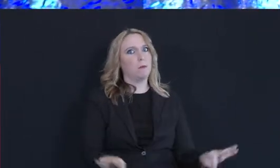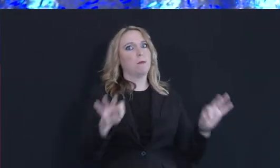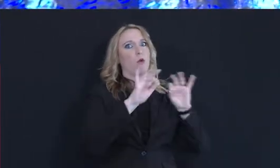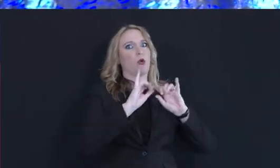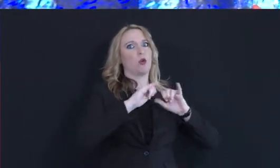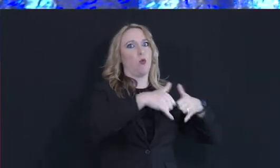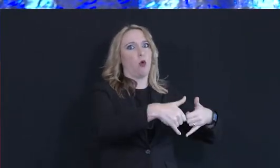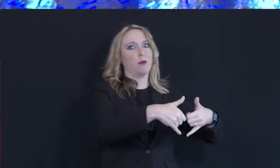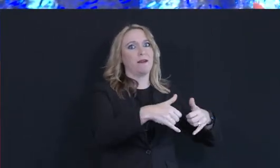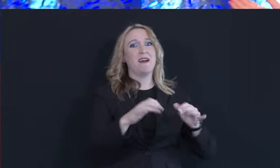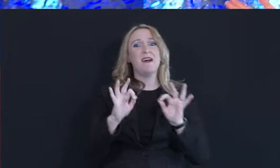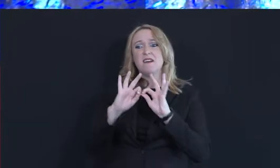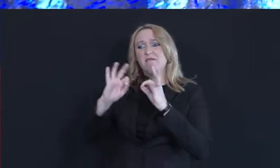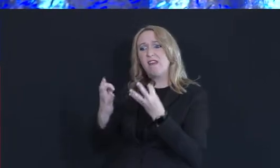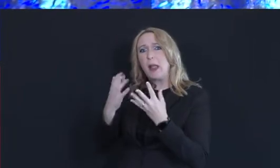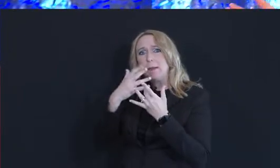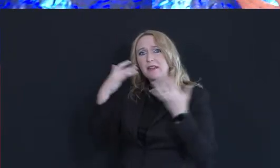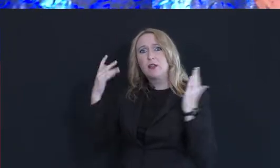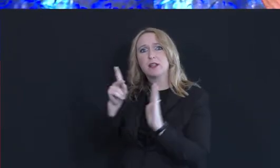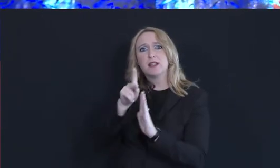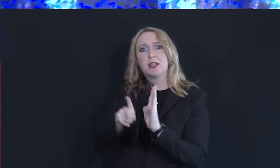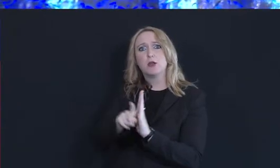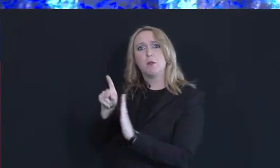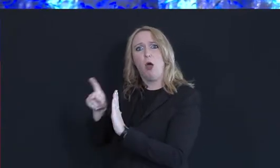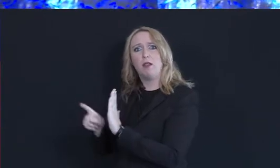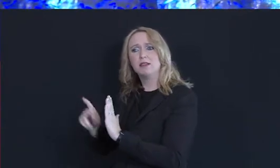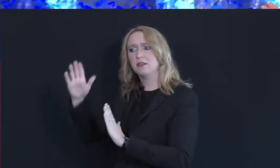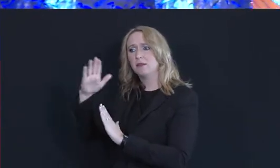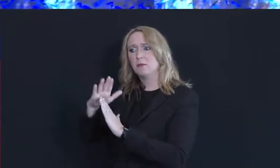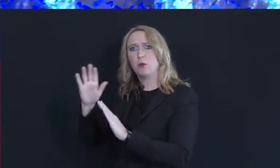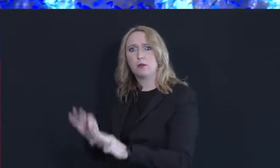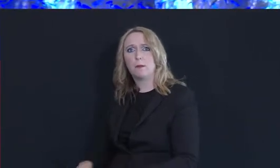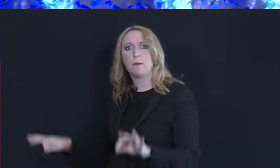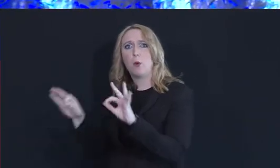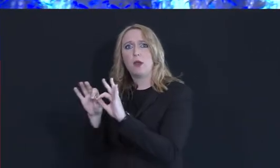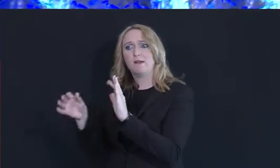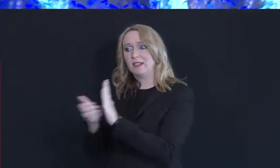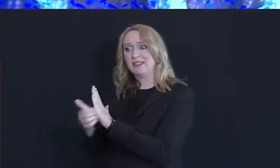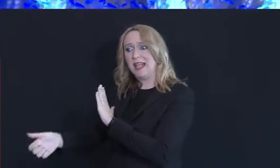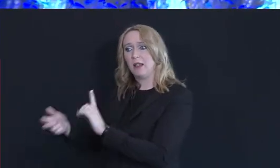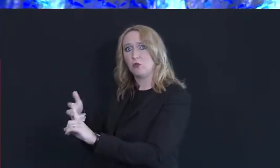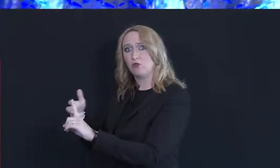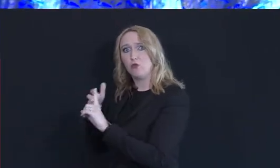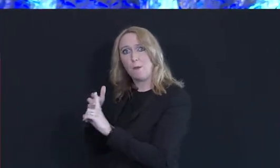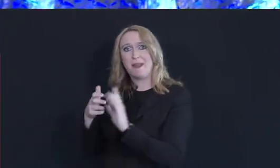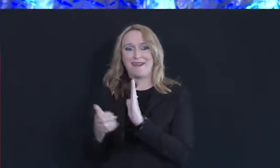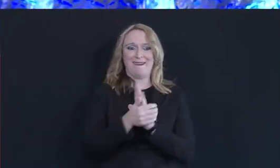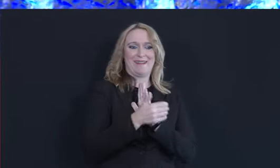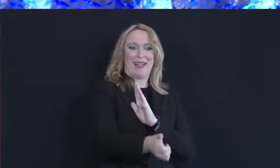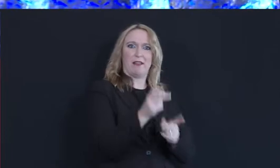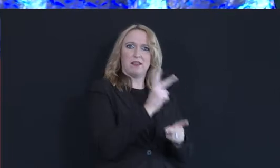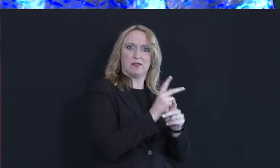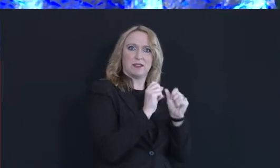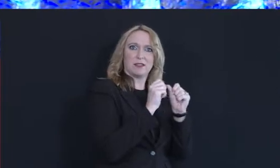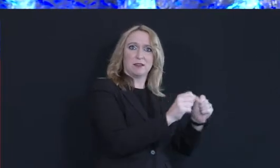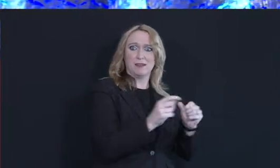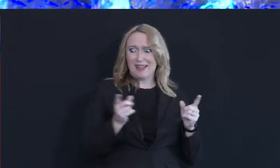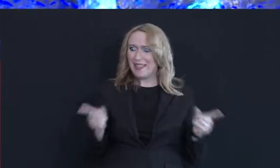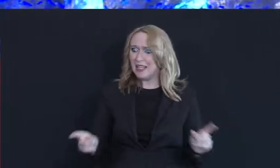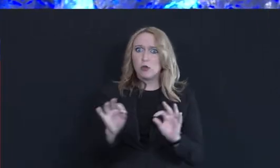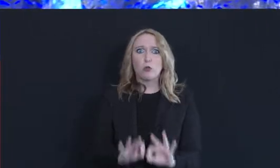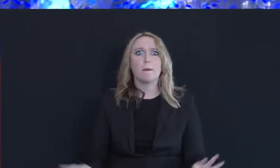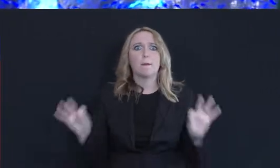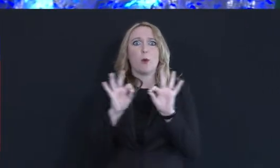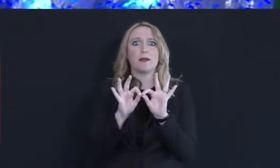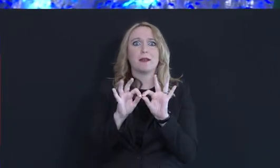family-friendly policies are absolutely critical for talent Recruitment and talent retention and imperative that you you have these things in place